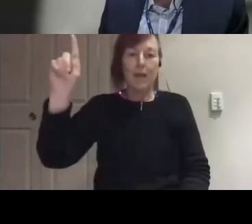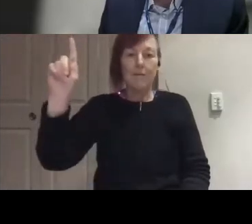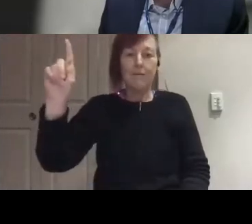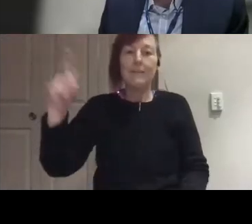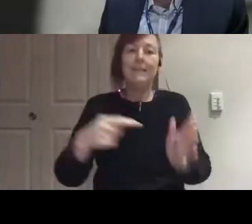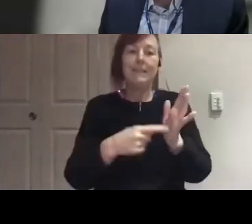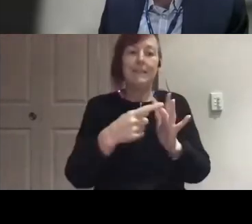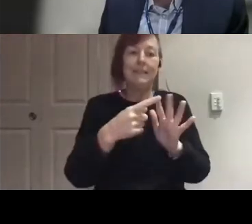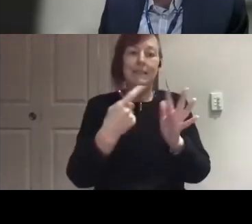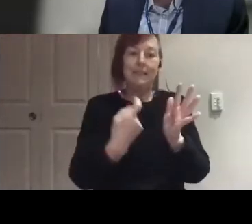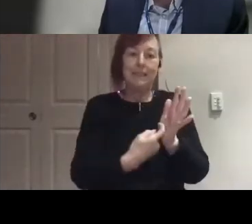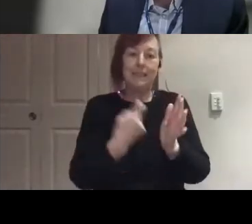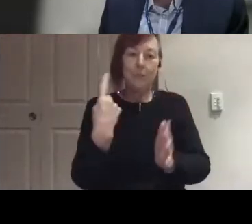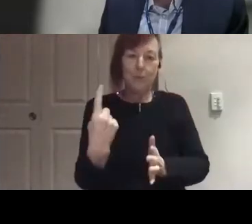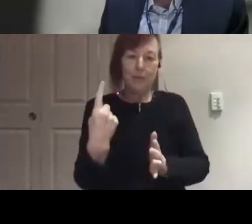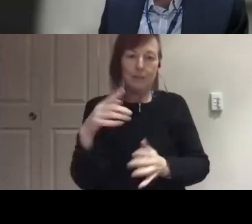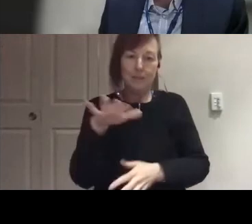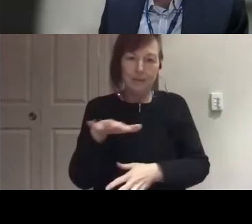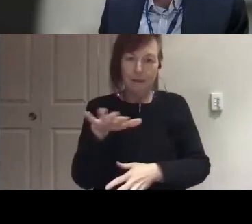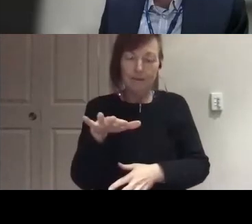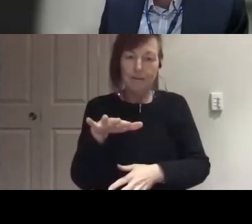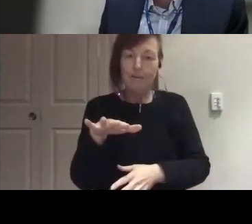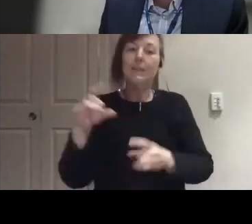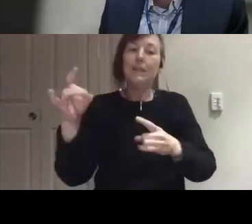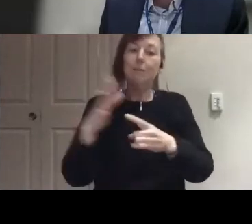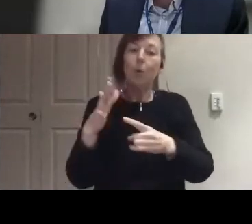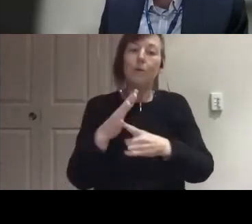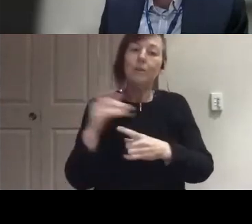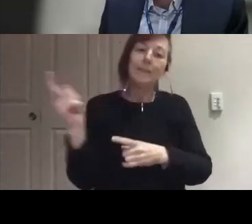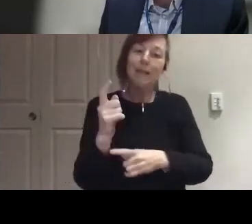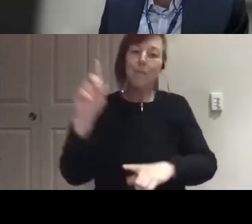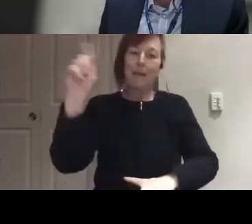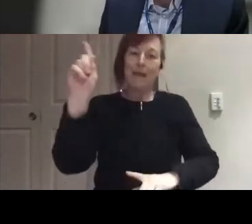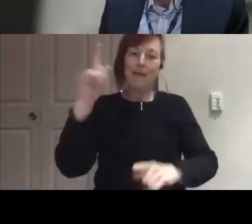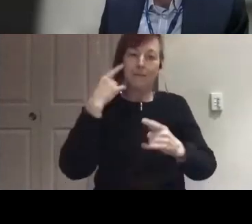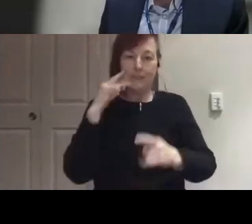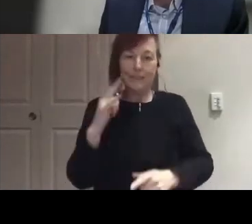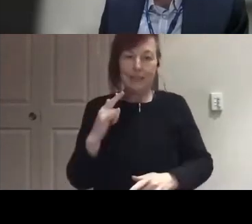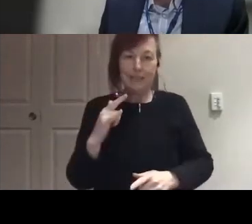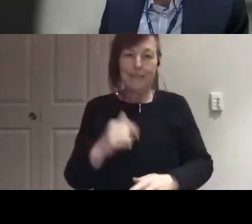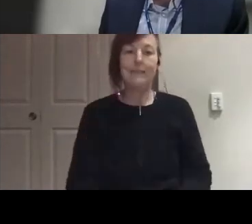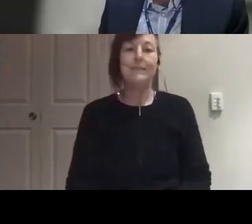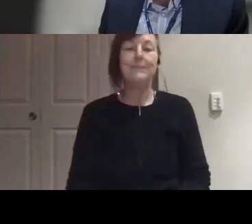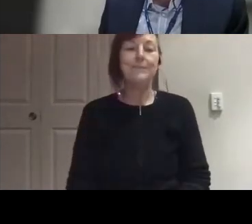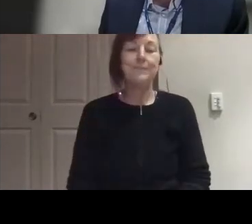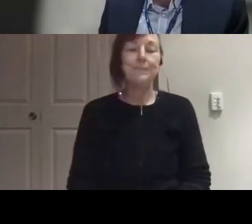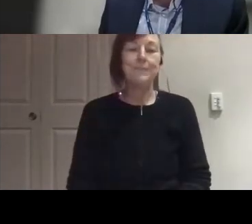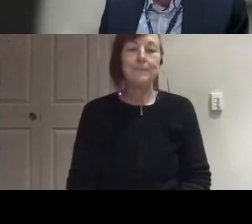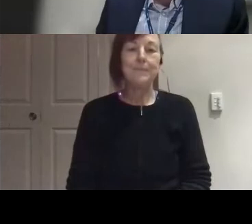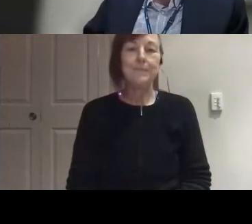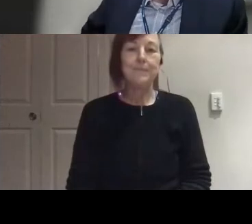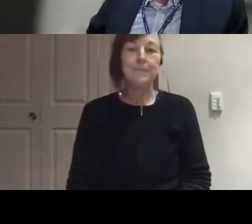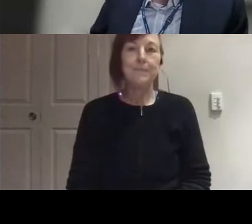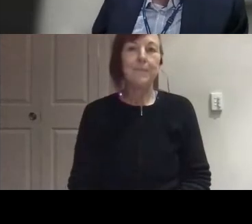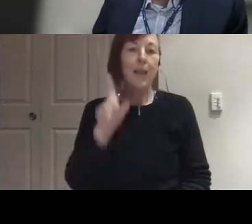there's been some transmission at that venue, and that's why we'd like you to come forward for testing as soon as possible. Last